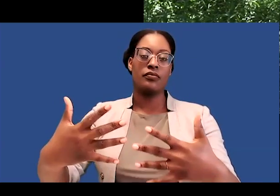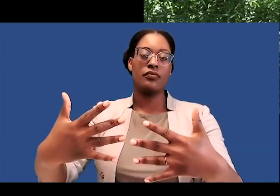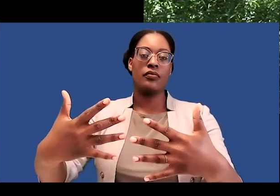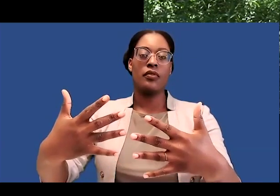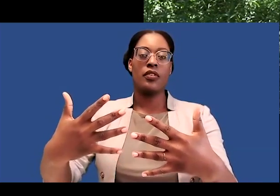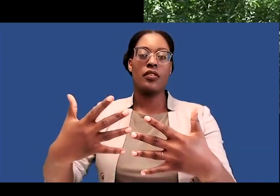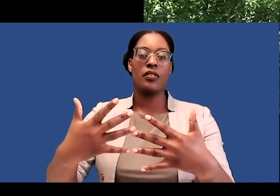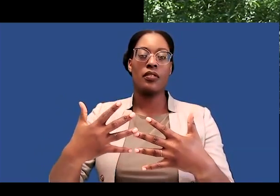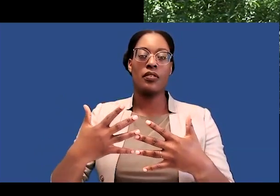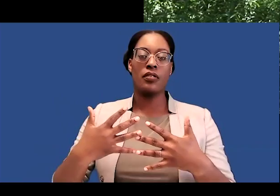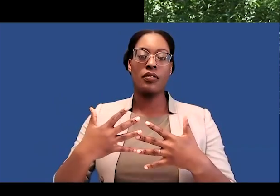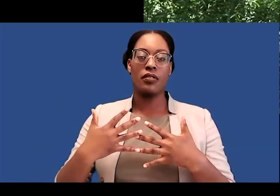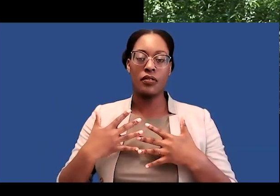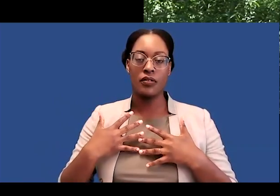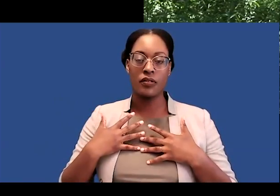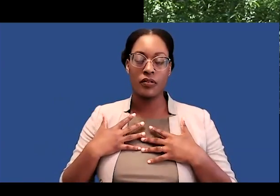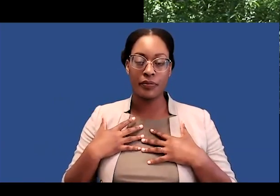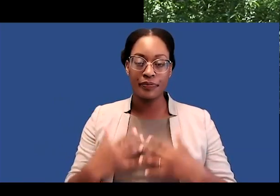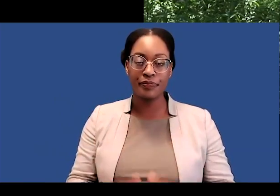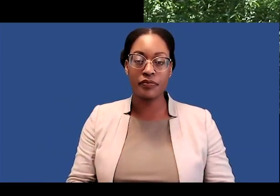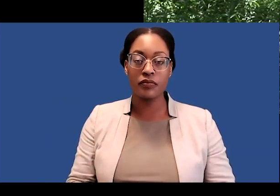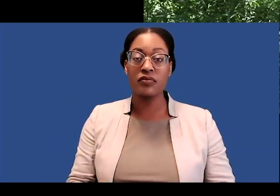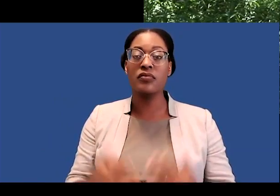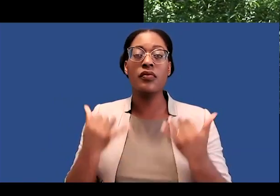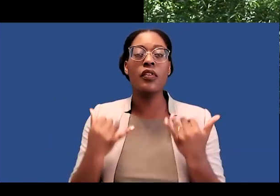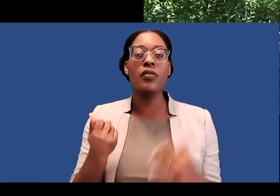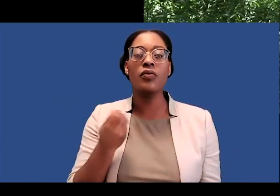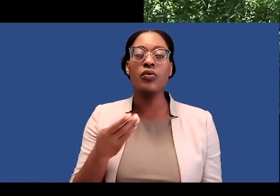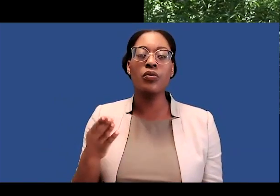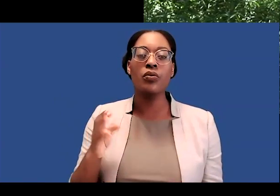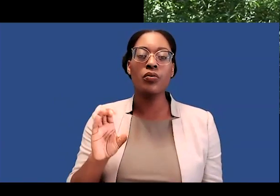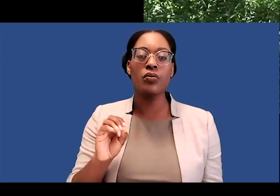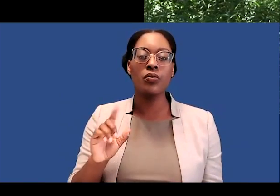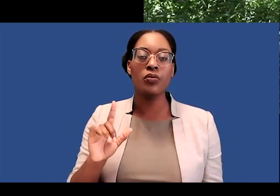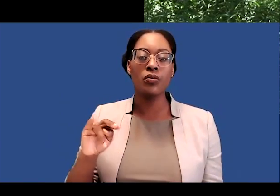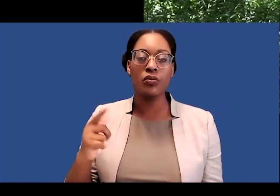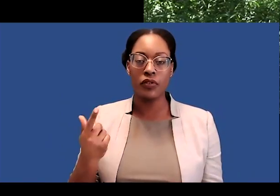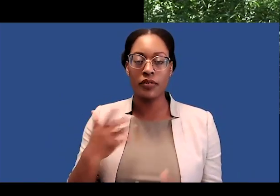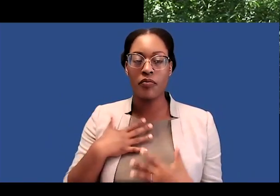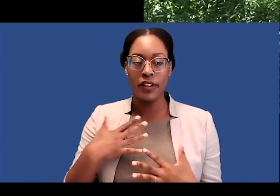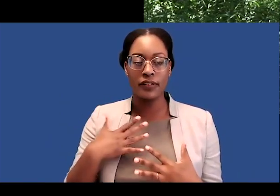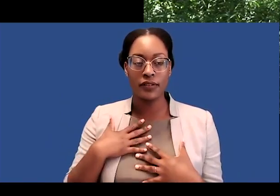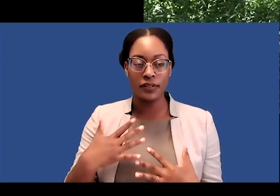We're going to do a few cooling breaths or shitali breaths.